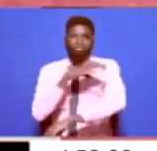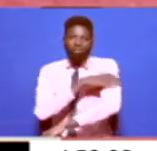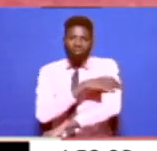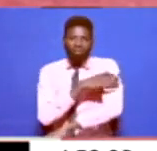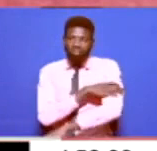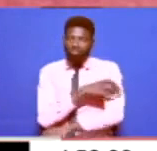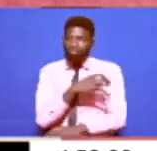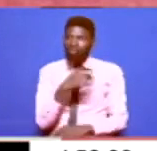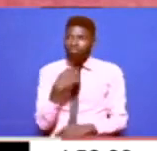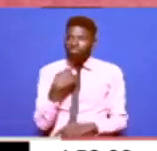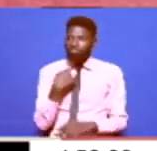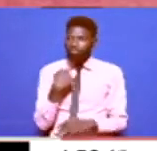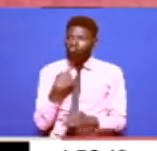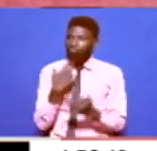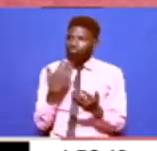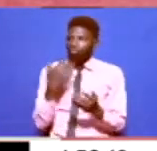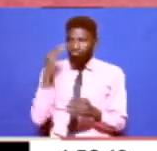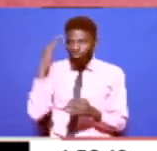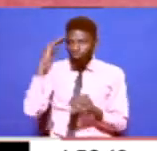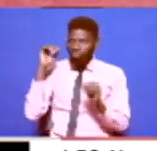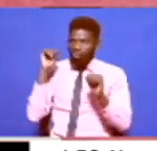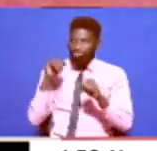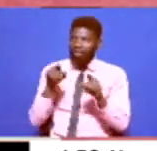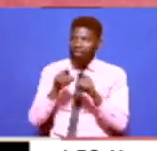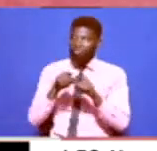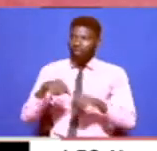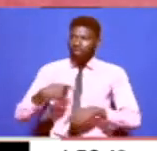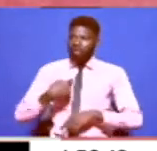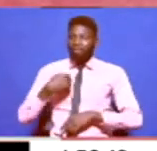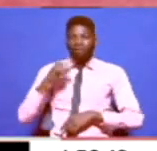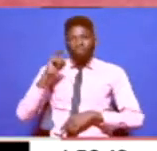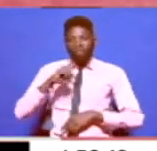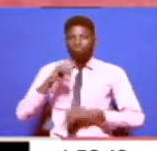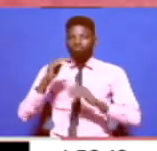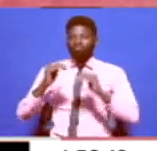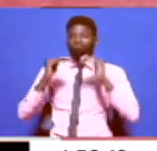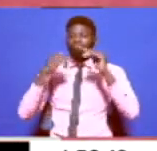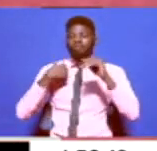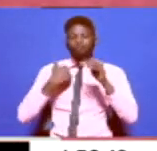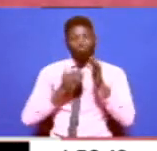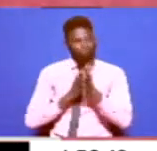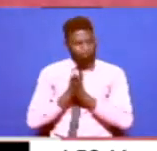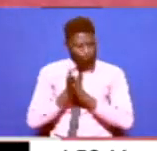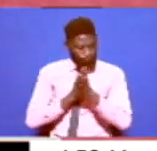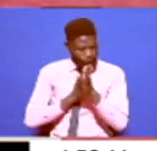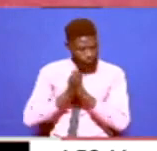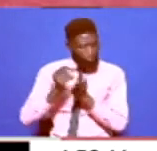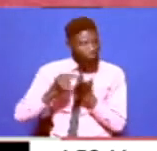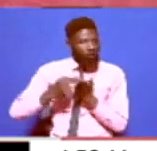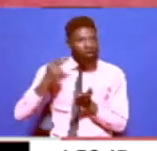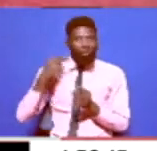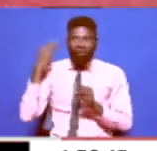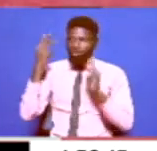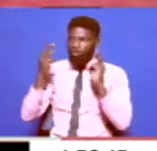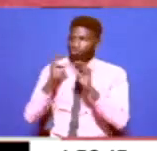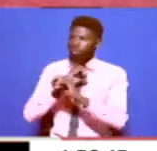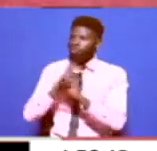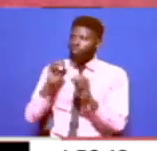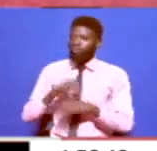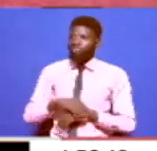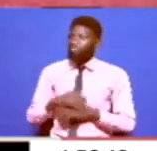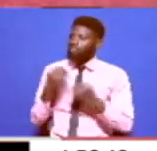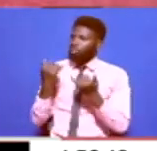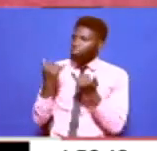tunaweza unajua lazima pia ujiweke juu kwanza mimi tayari mimi na morale yangu juu mimi sina wasiwasi. This is just a build up for